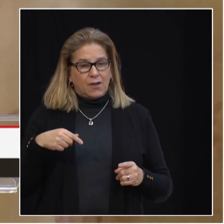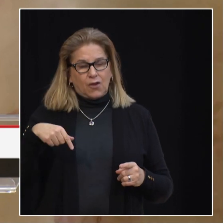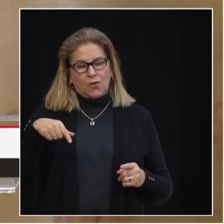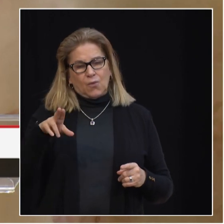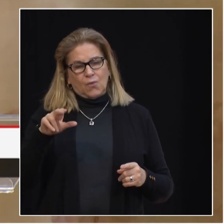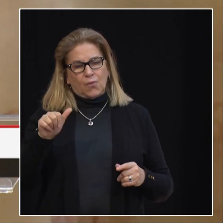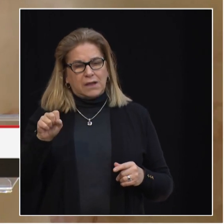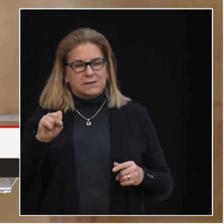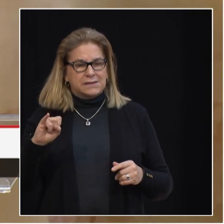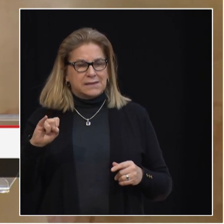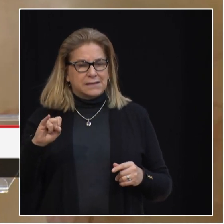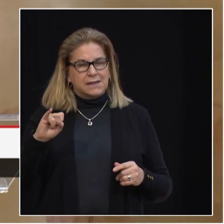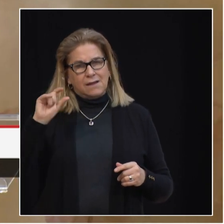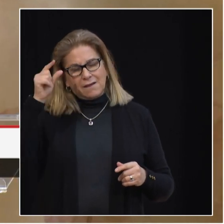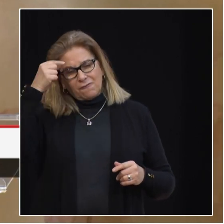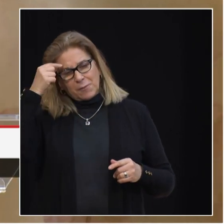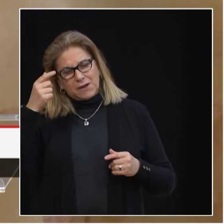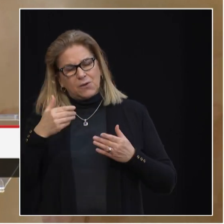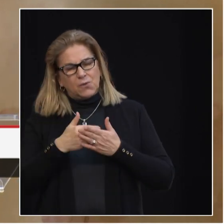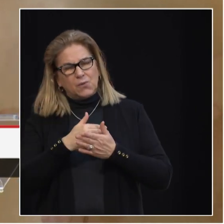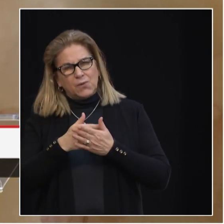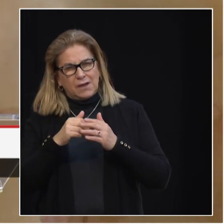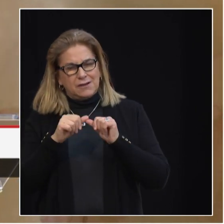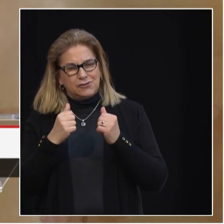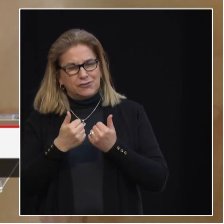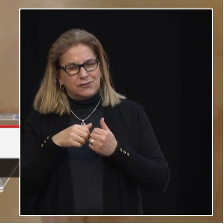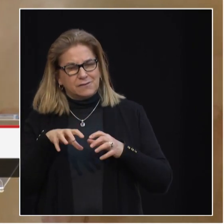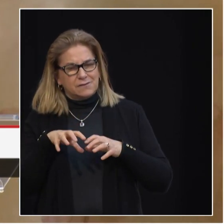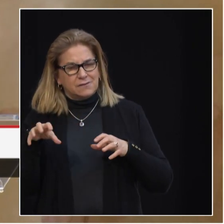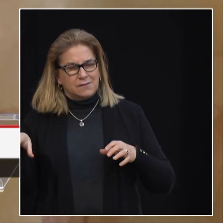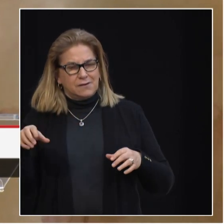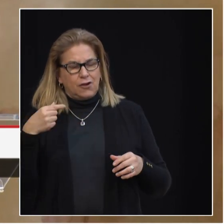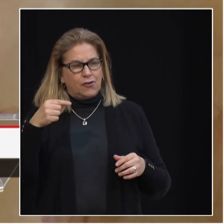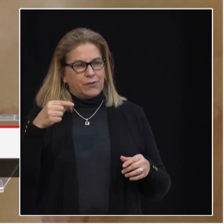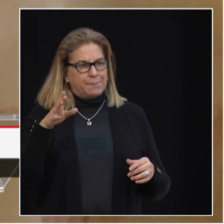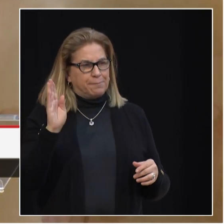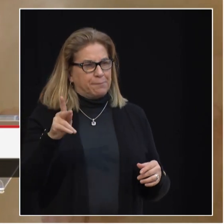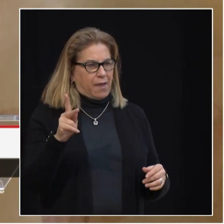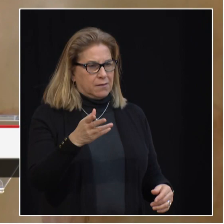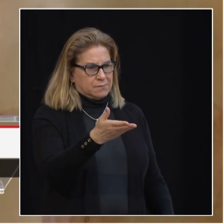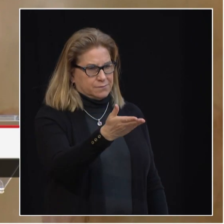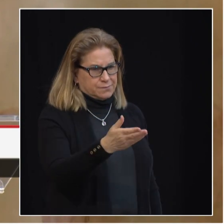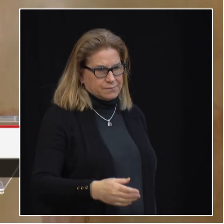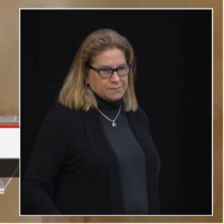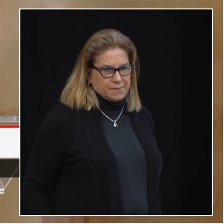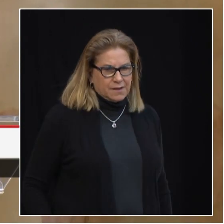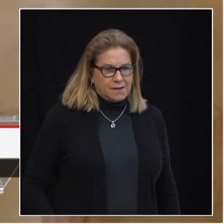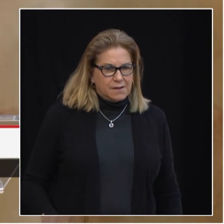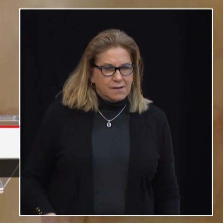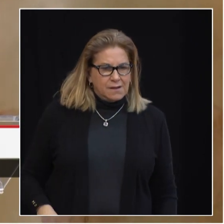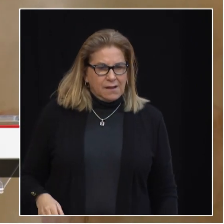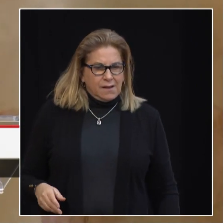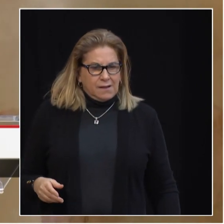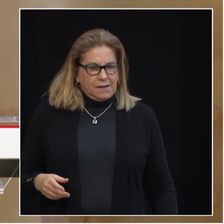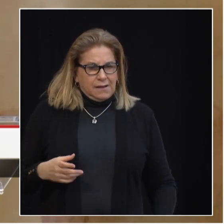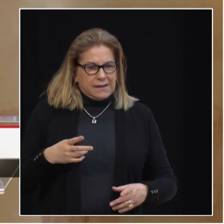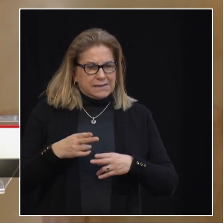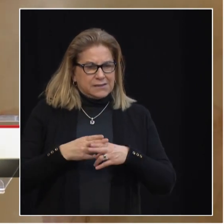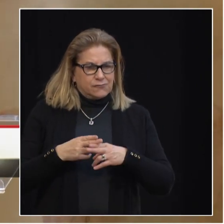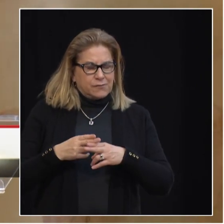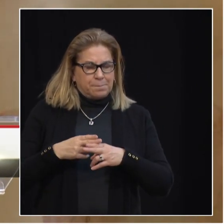DC Green Bank. And I am pleased to welcome interim CEO Jean Nelson-Halper to the